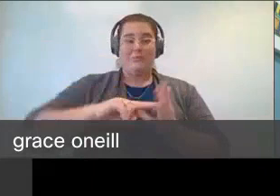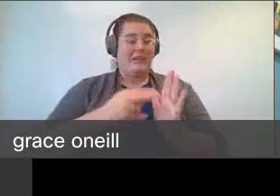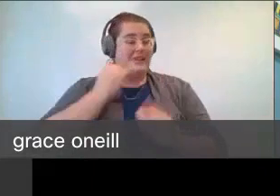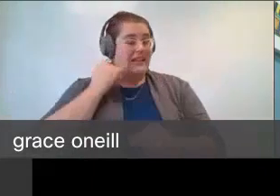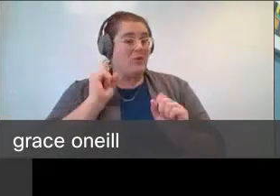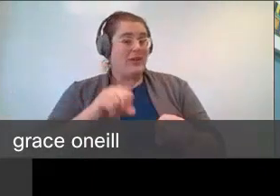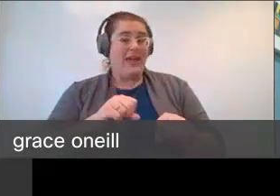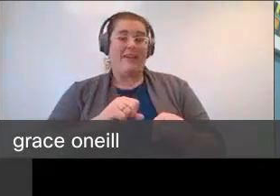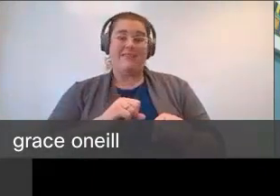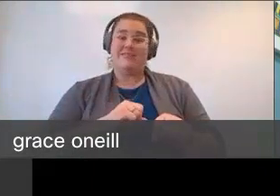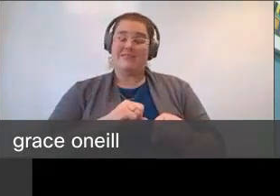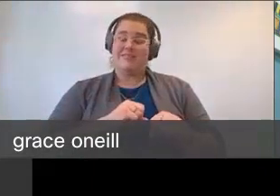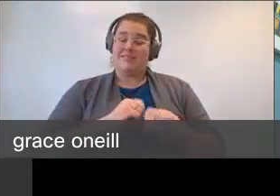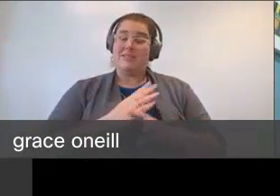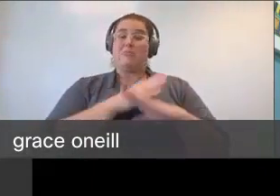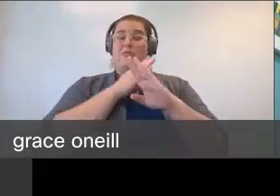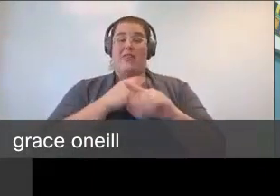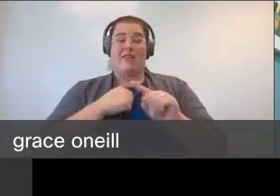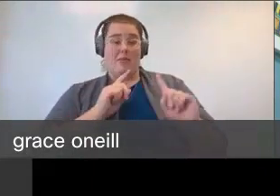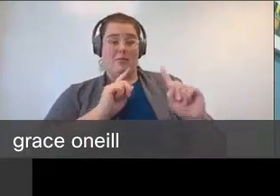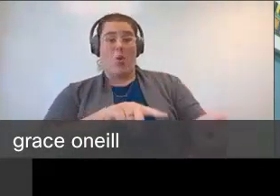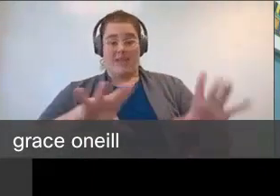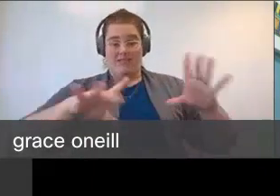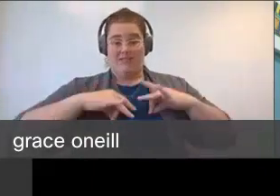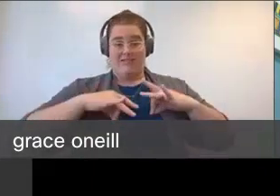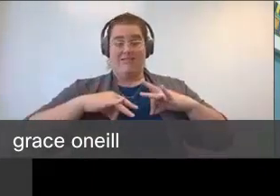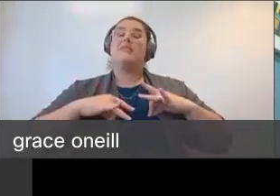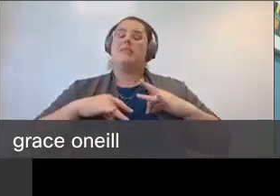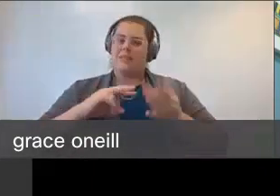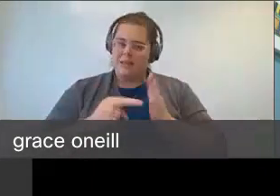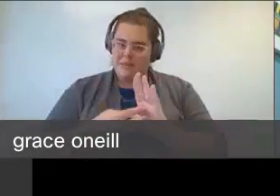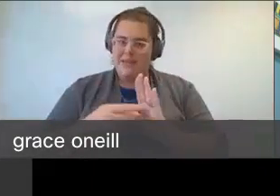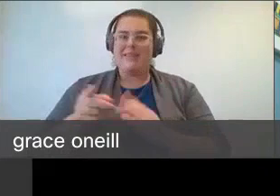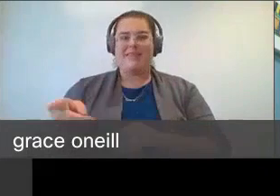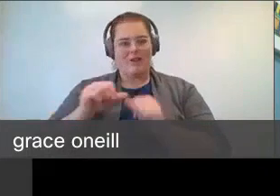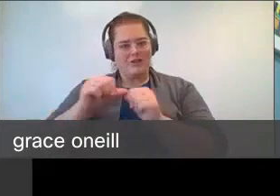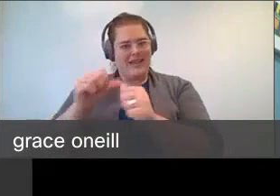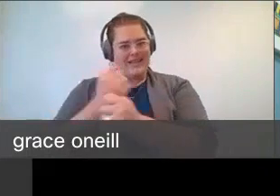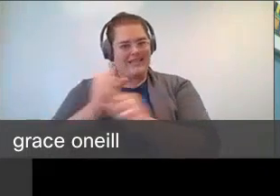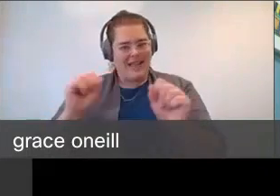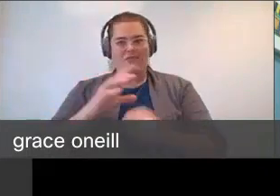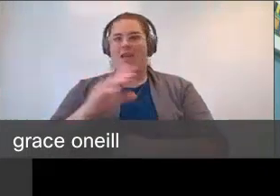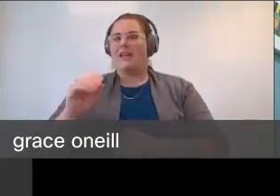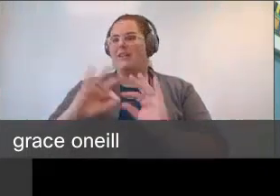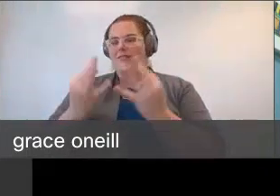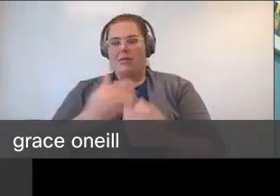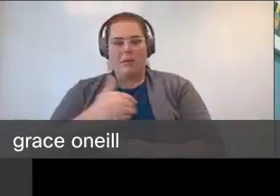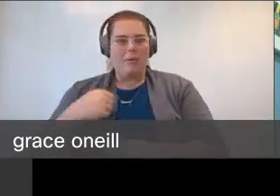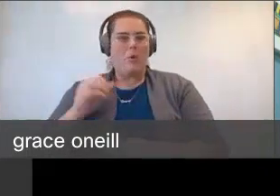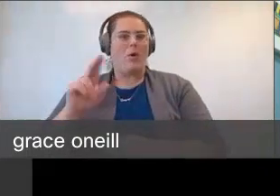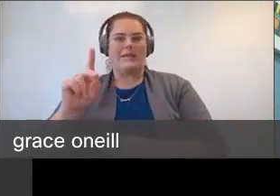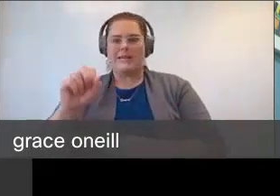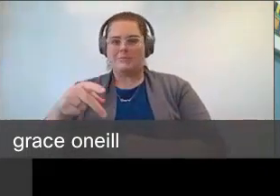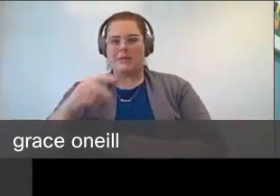department, you're also keeping that individual safe, but also the DSP or whoever family member is going with them. It